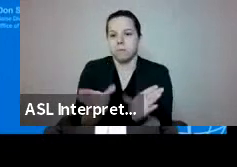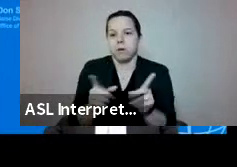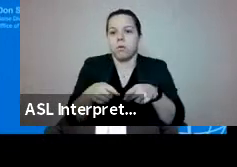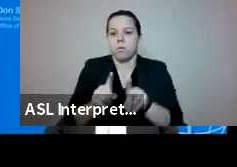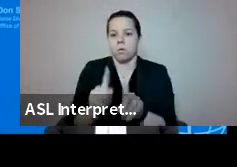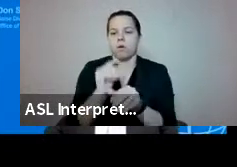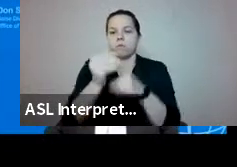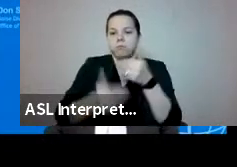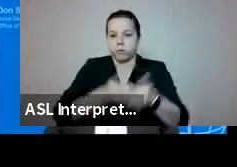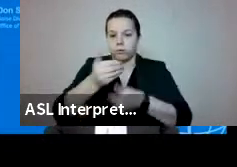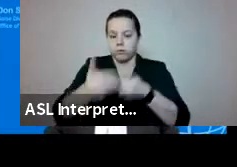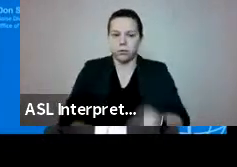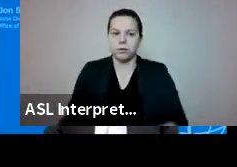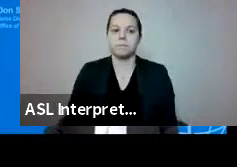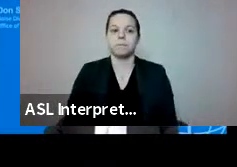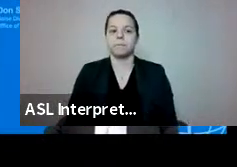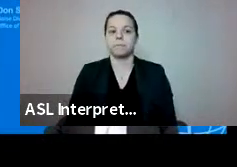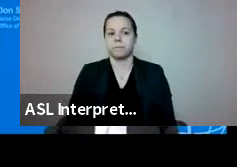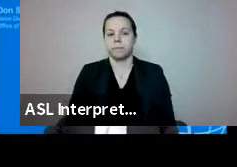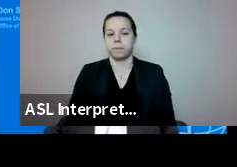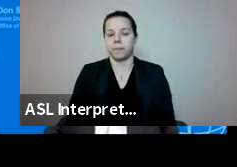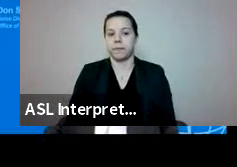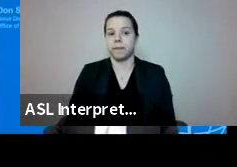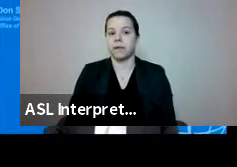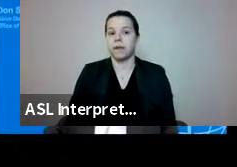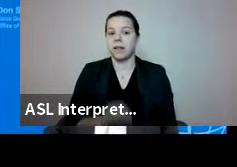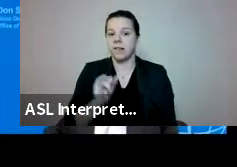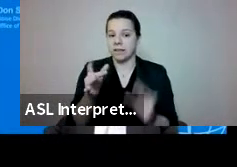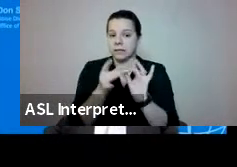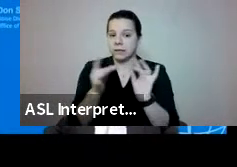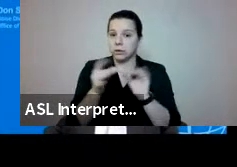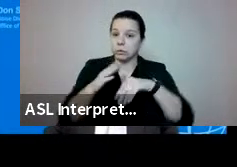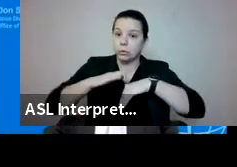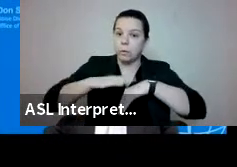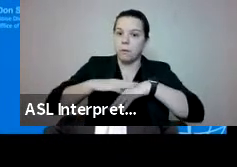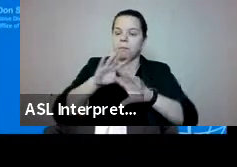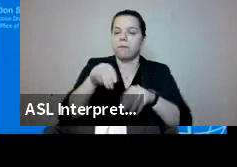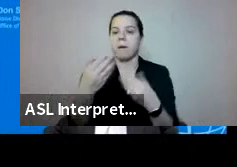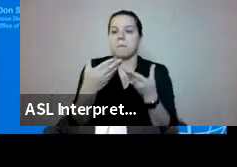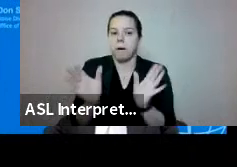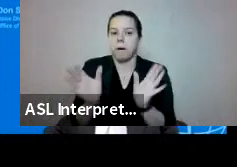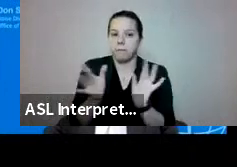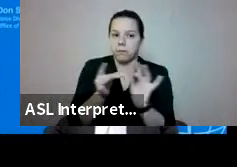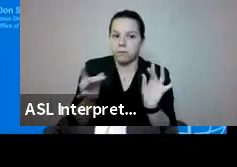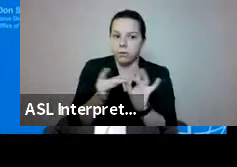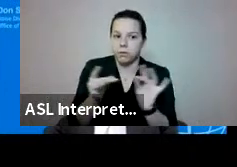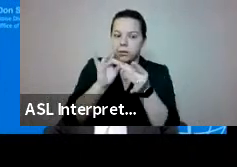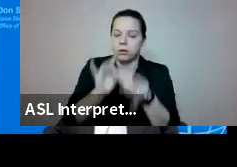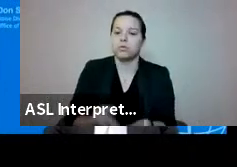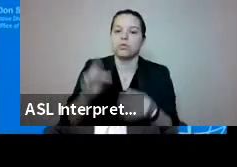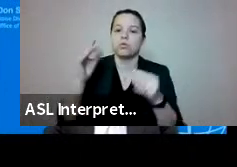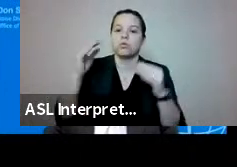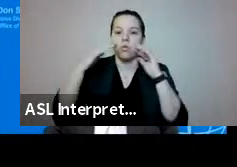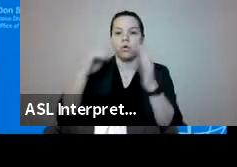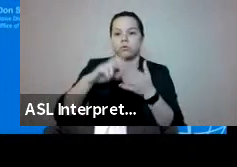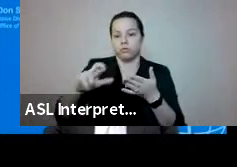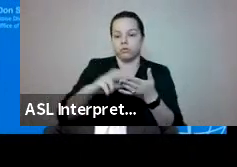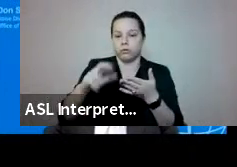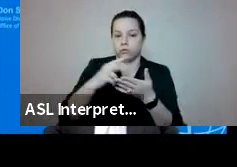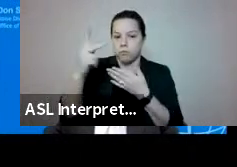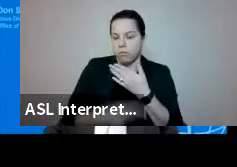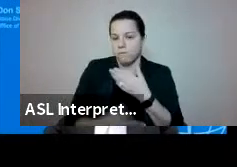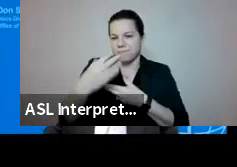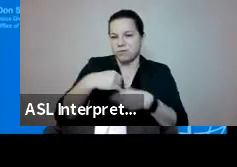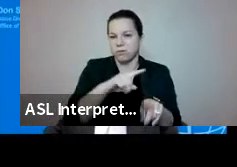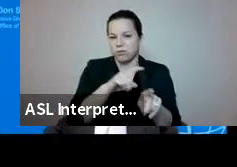progress. The notice invites public comment on FAA's noise research program, including the survey. Below are three questions